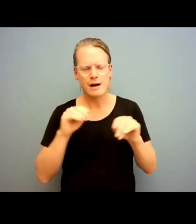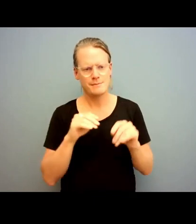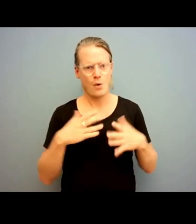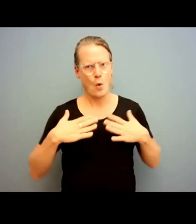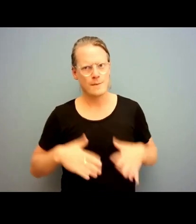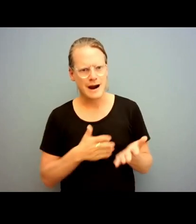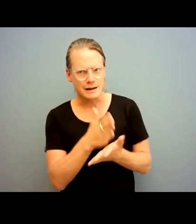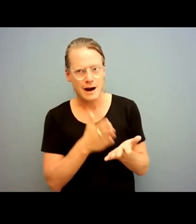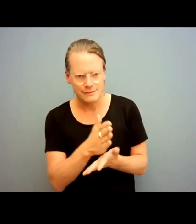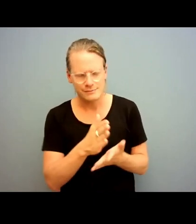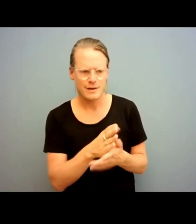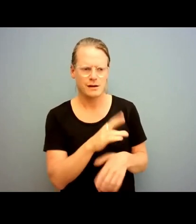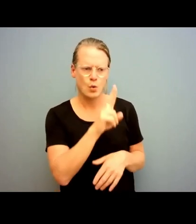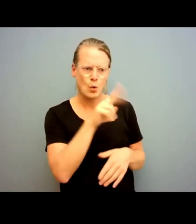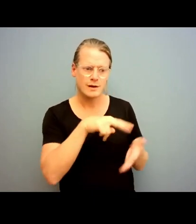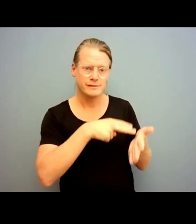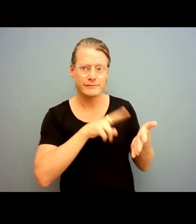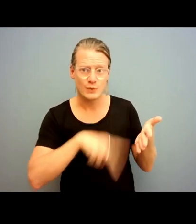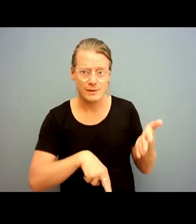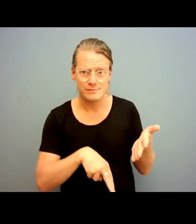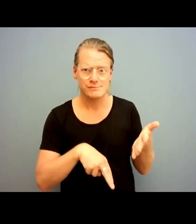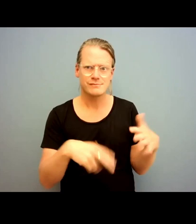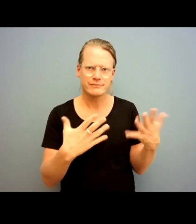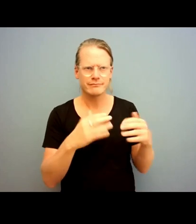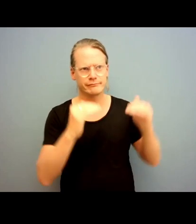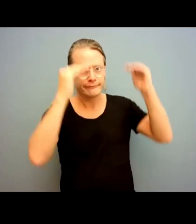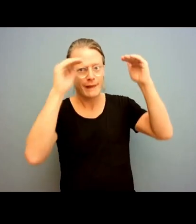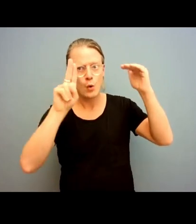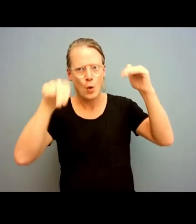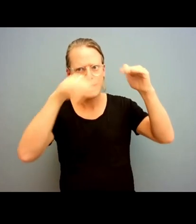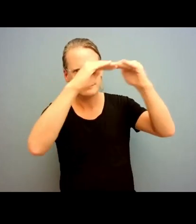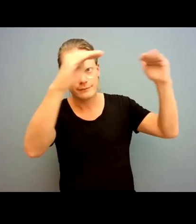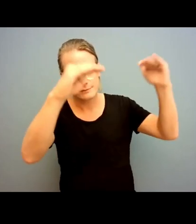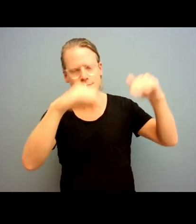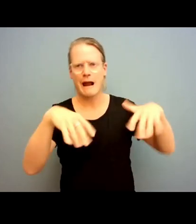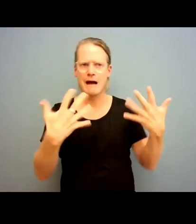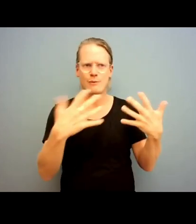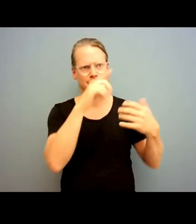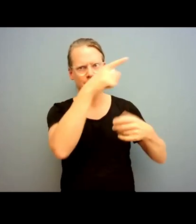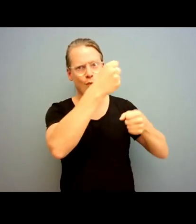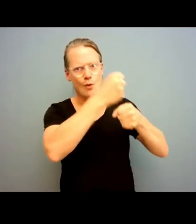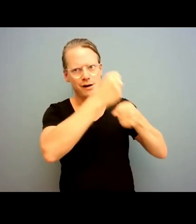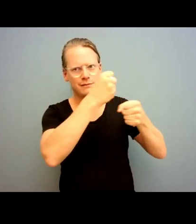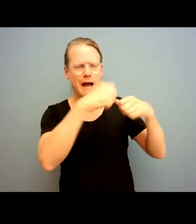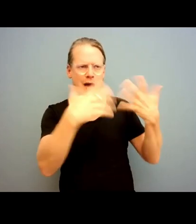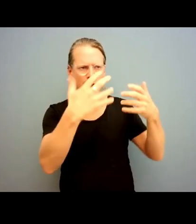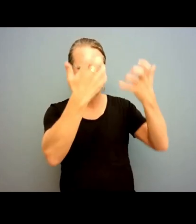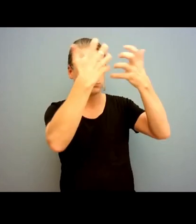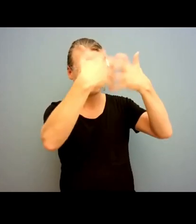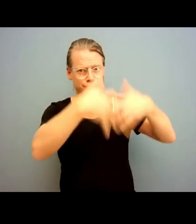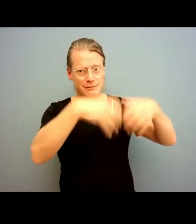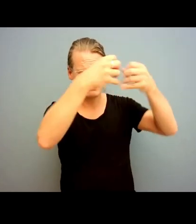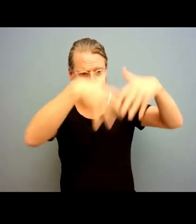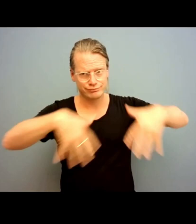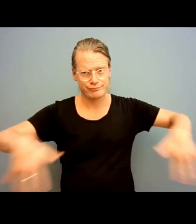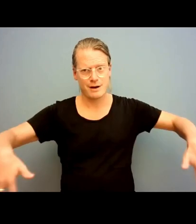documents, the conventions, declarations, the UN system around these rights that frames the way that